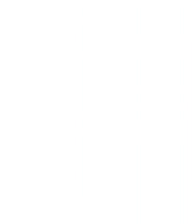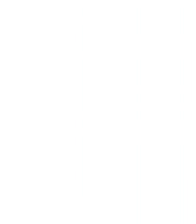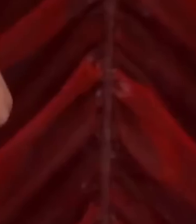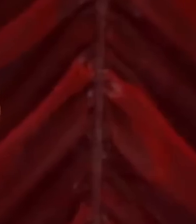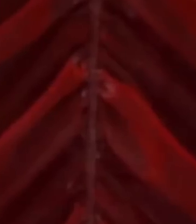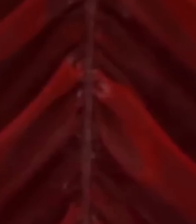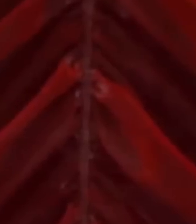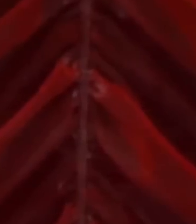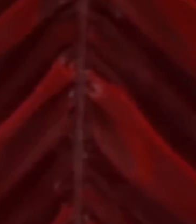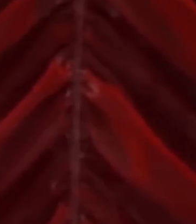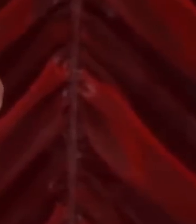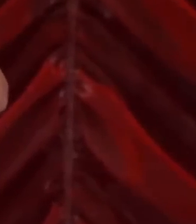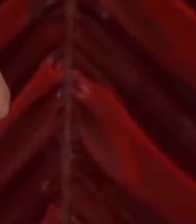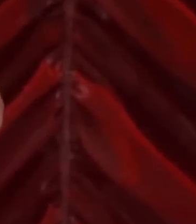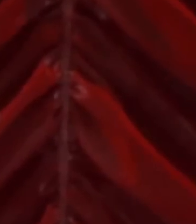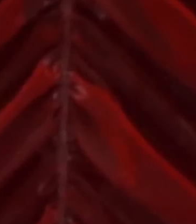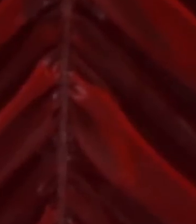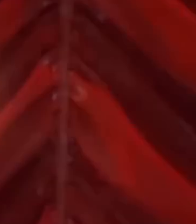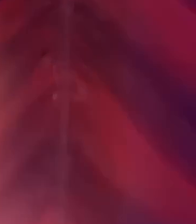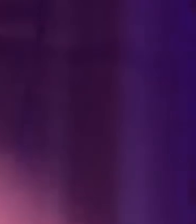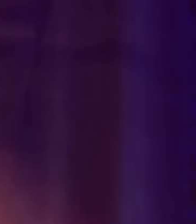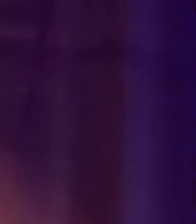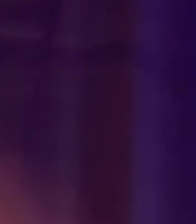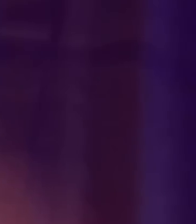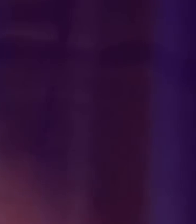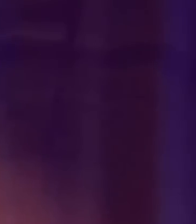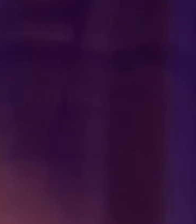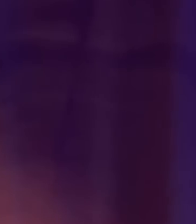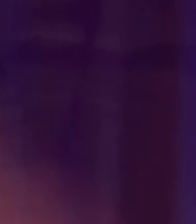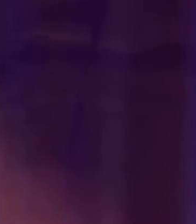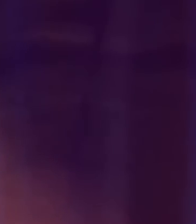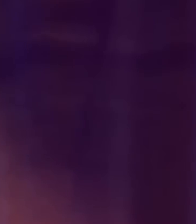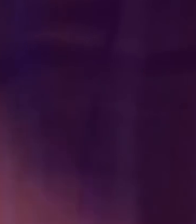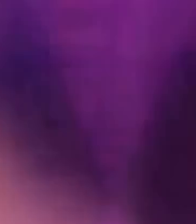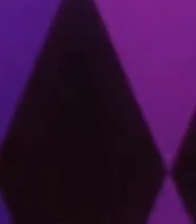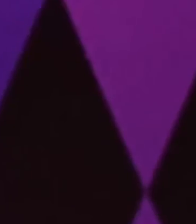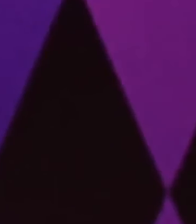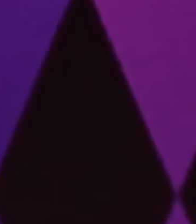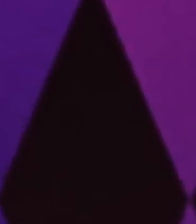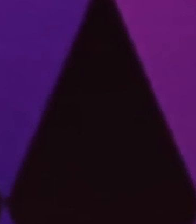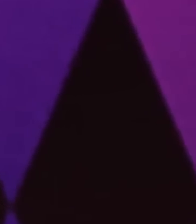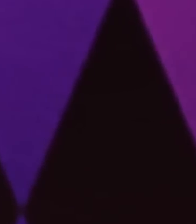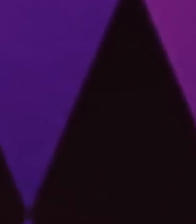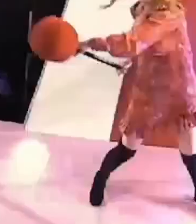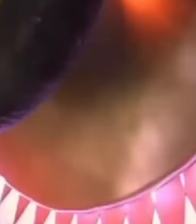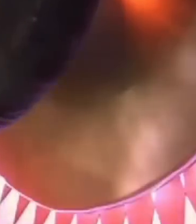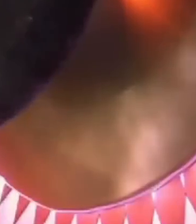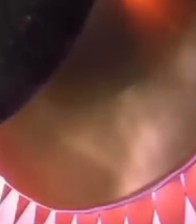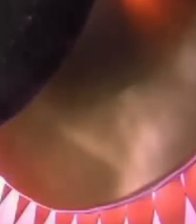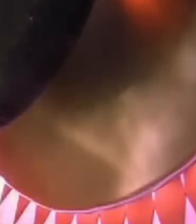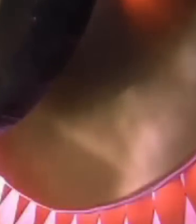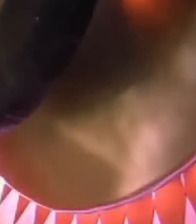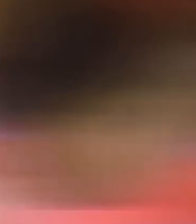Ba-da-ba-ba-ba. On Sunday, SABC2 brings you a showcase of talent. Whoa,